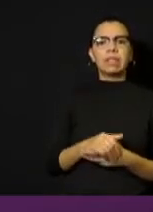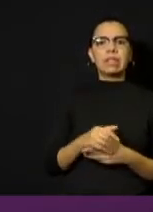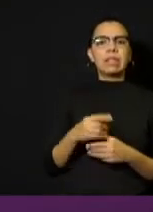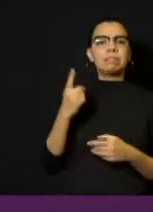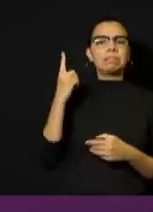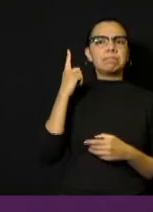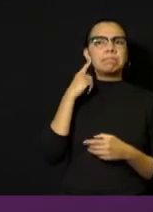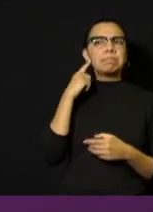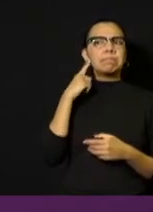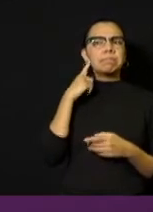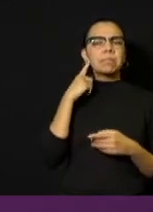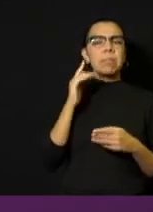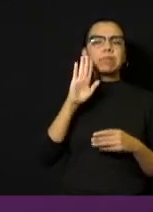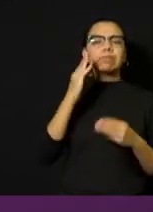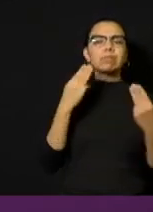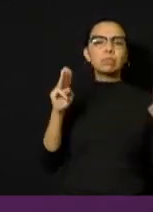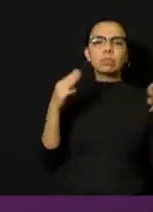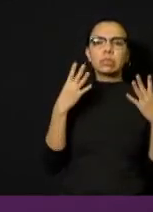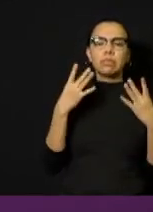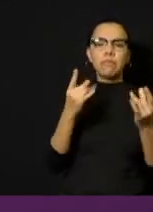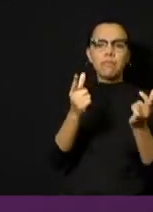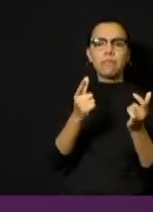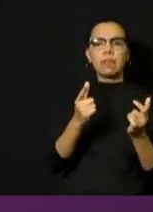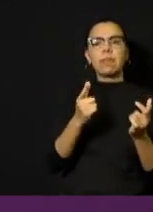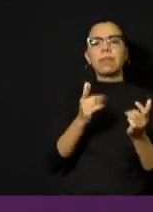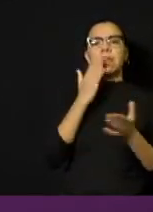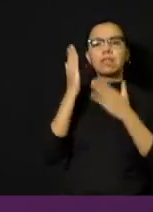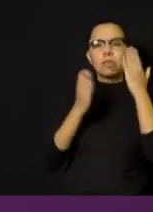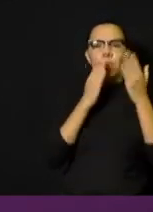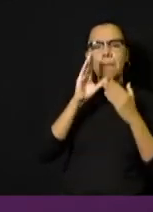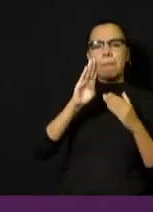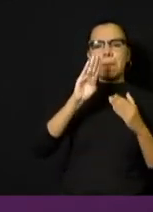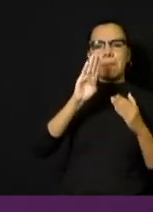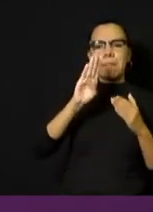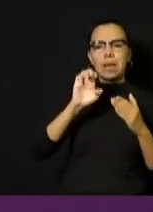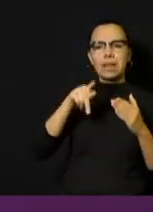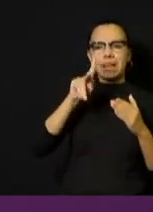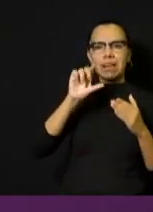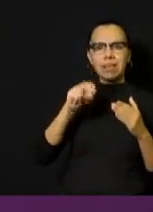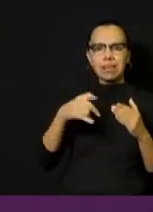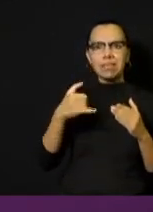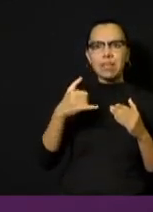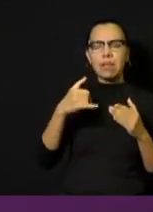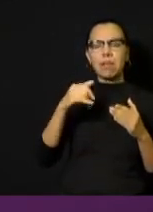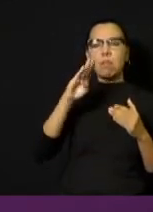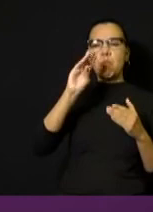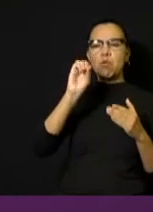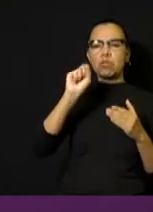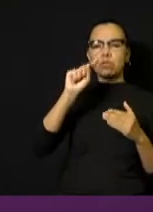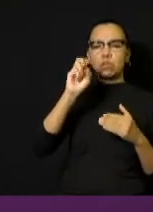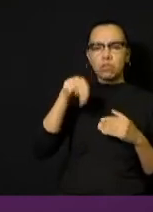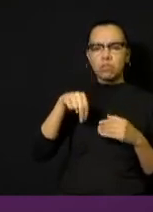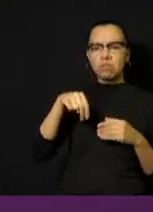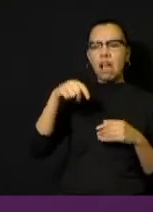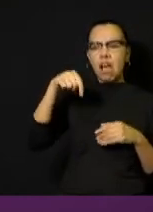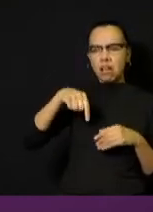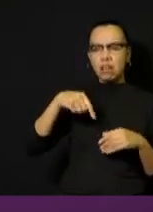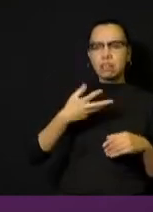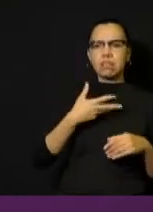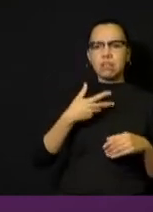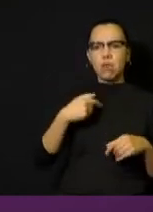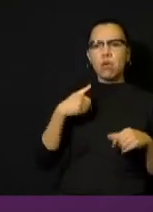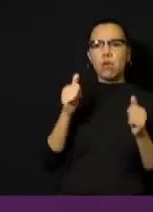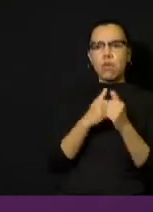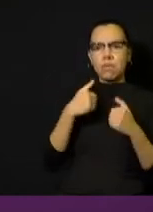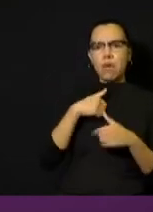And she has a wonderful ear. She already studied in Boston. And